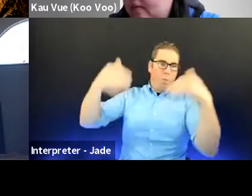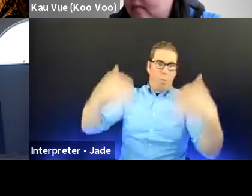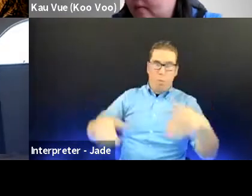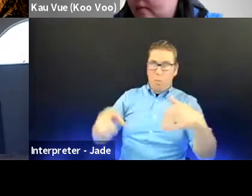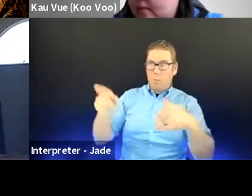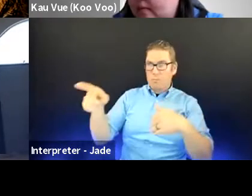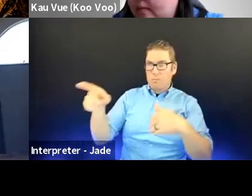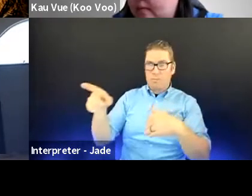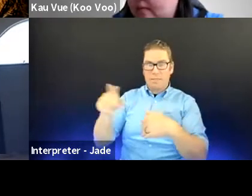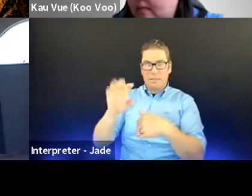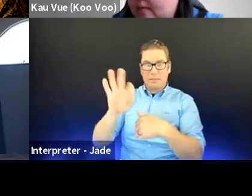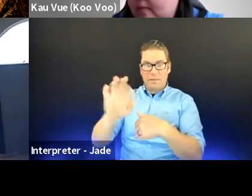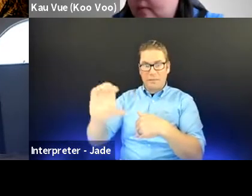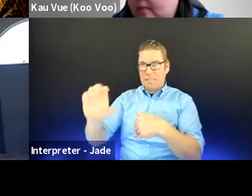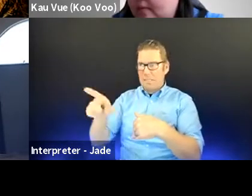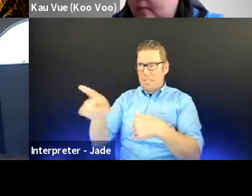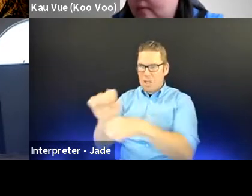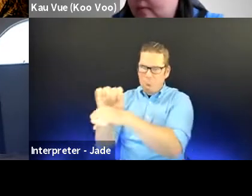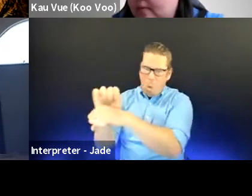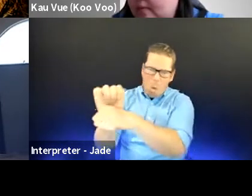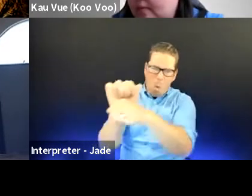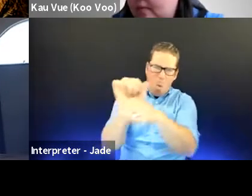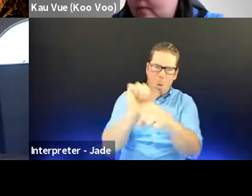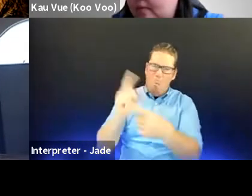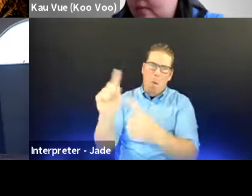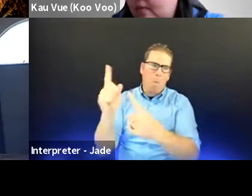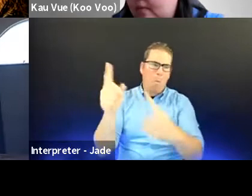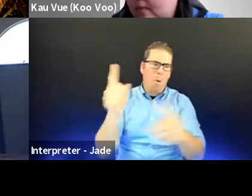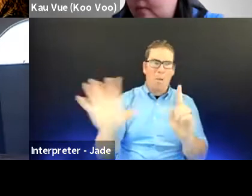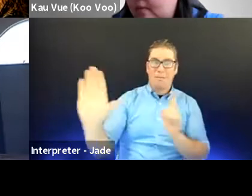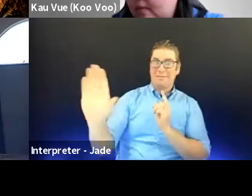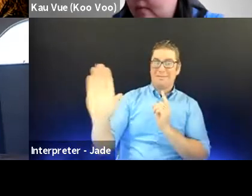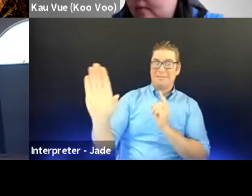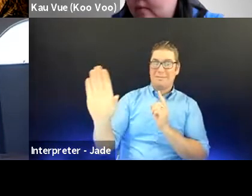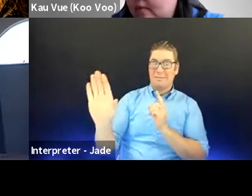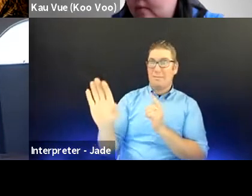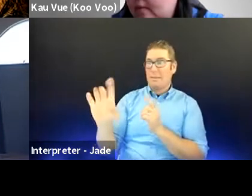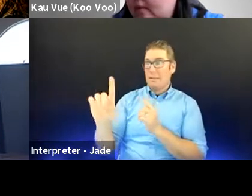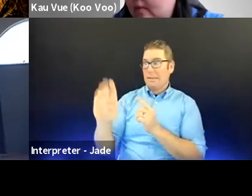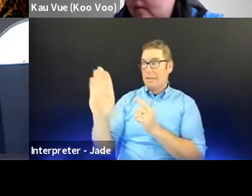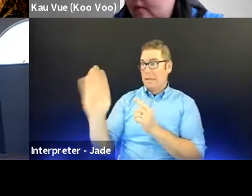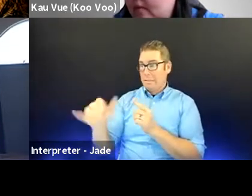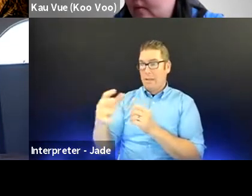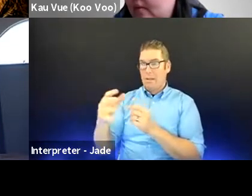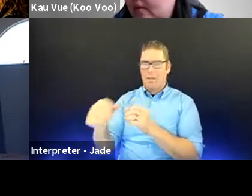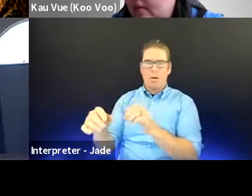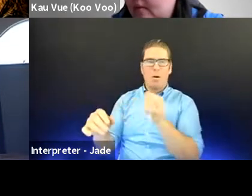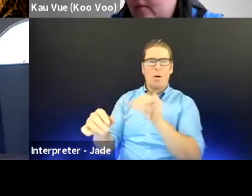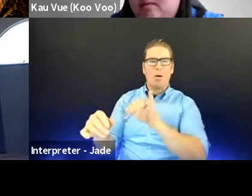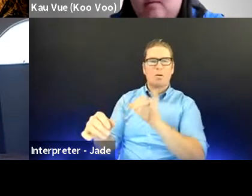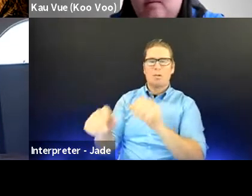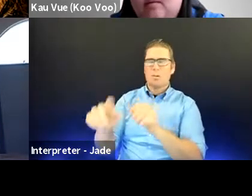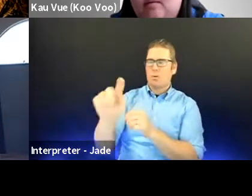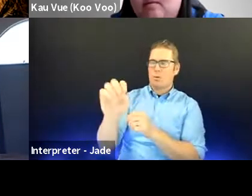in many ways, but specific to this panel, she, along with Tony Cantu, who she mentioned, our